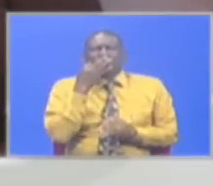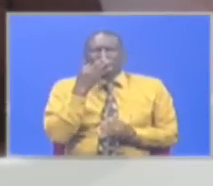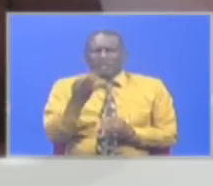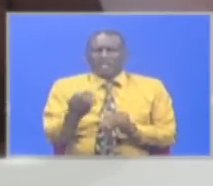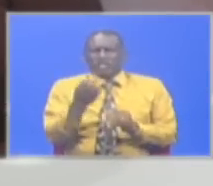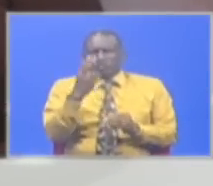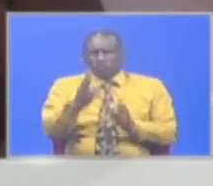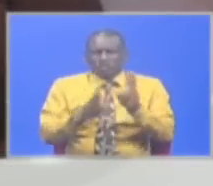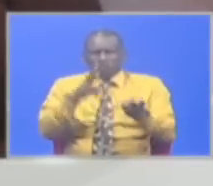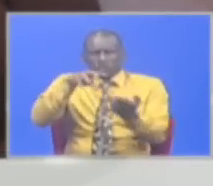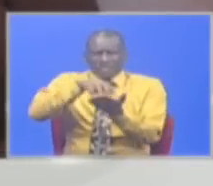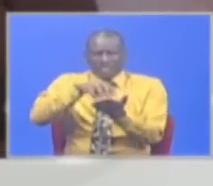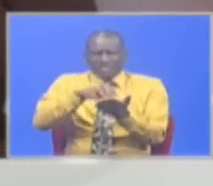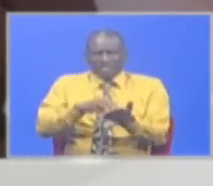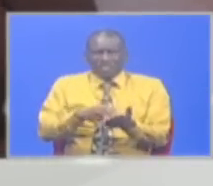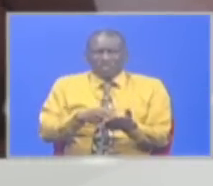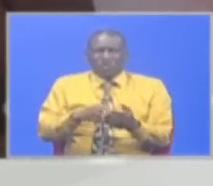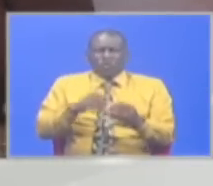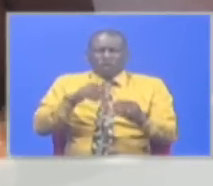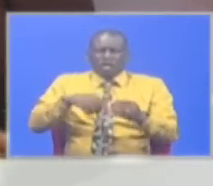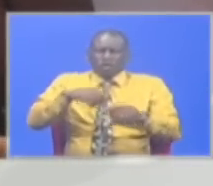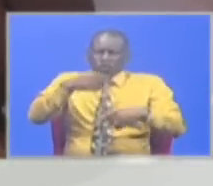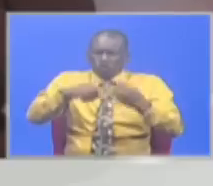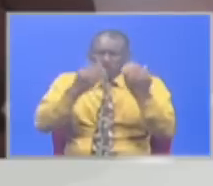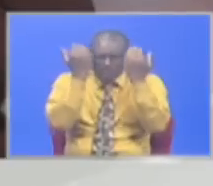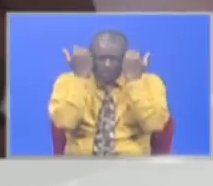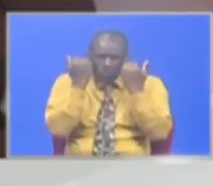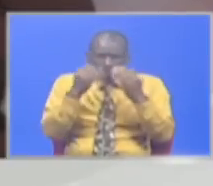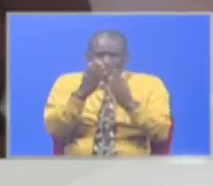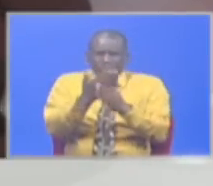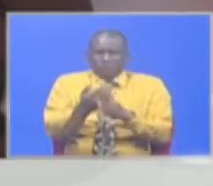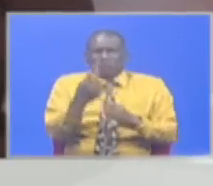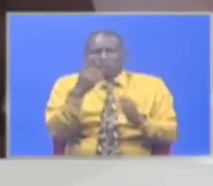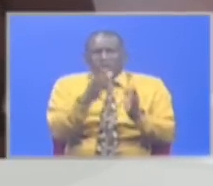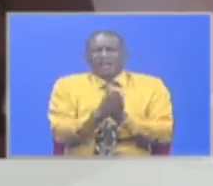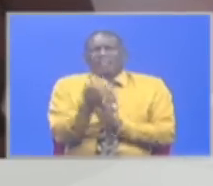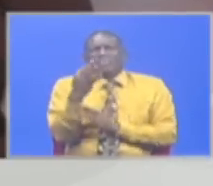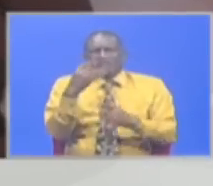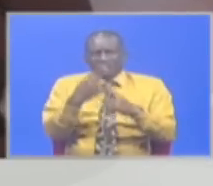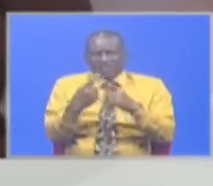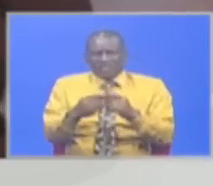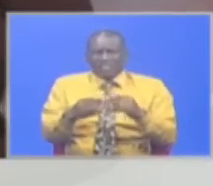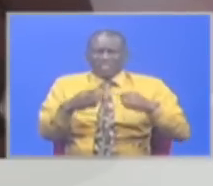225,322 cases were in the courts between 1 and 3 years,